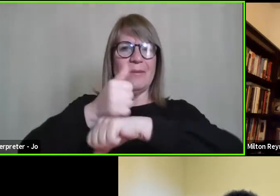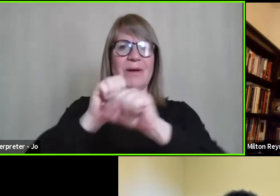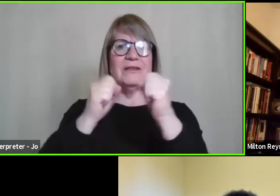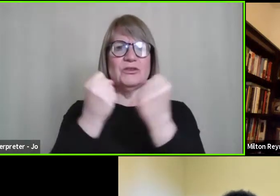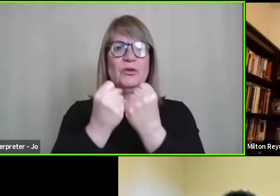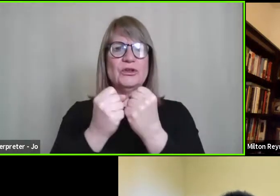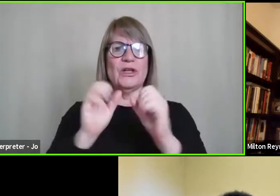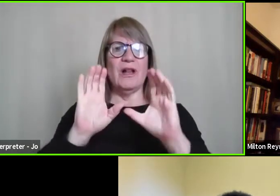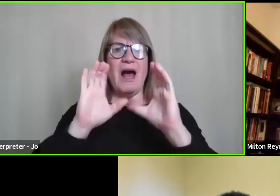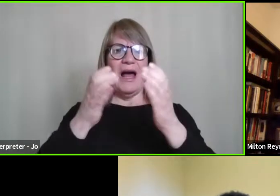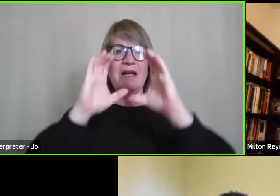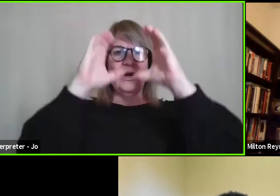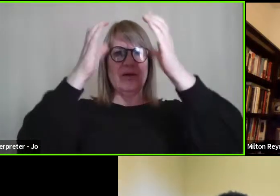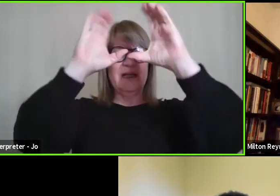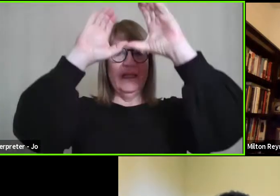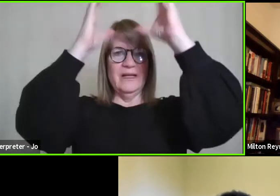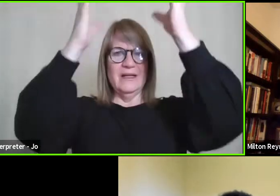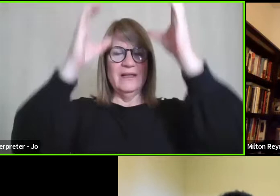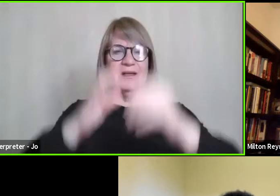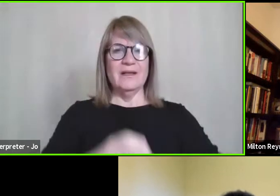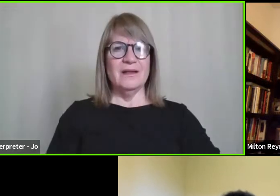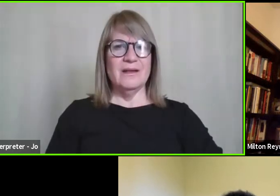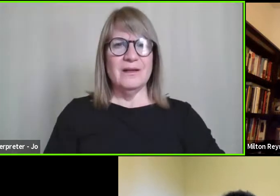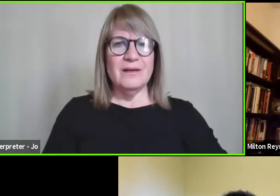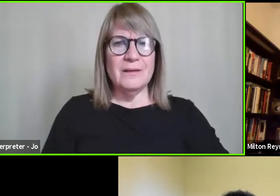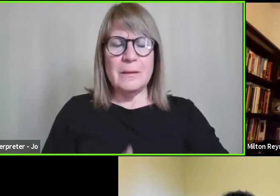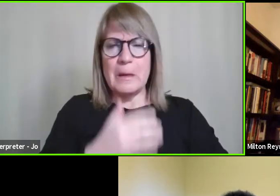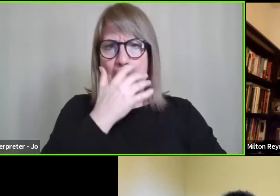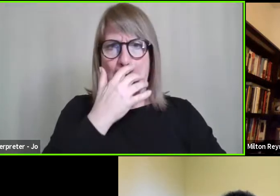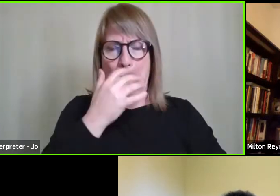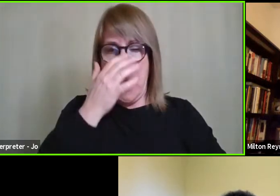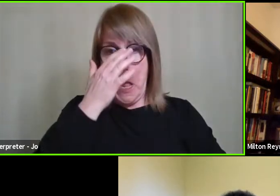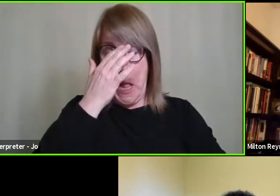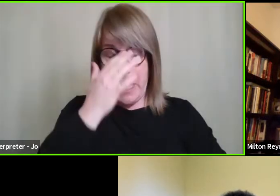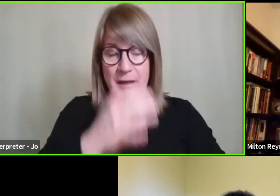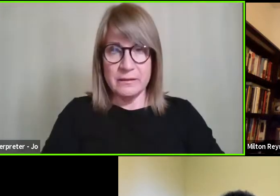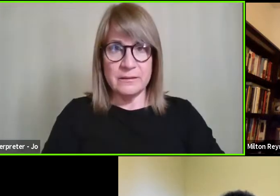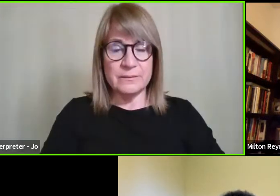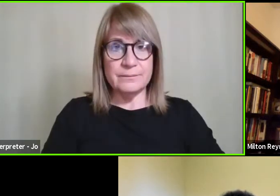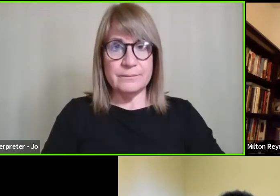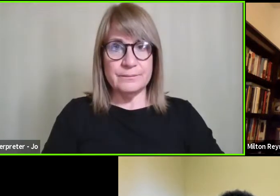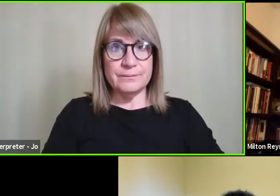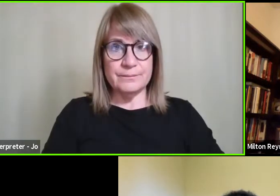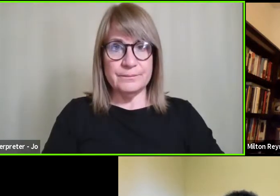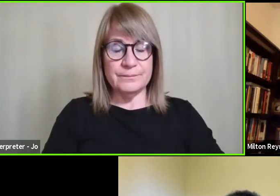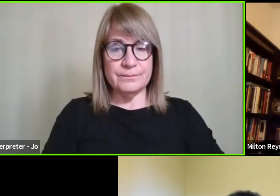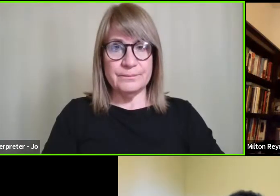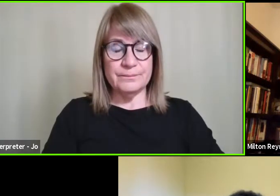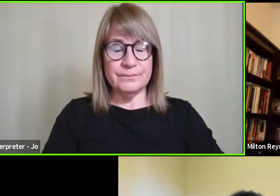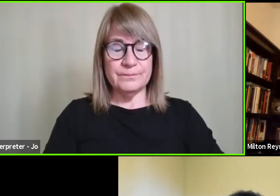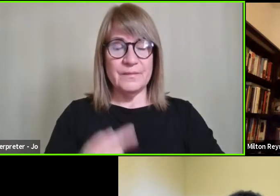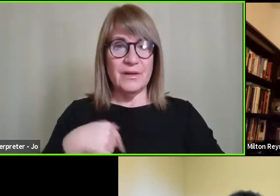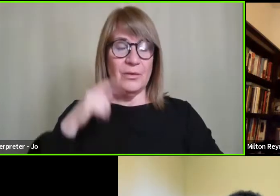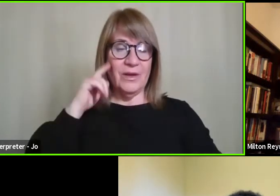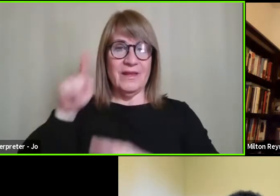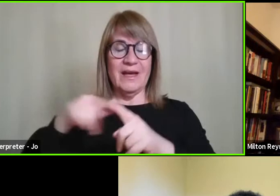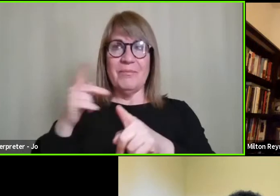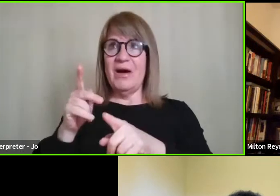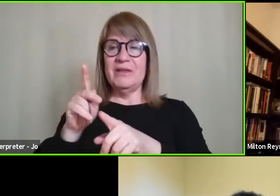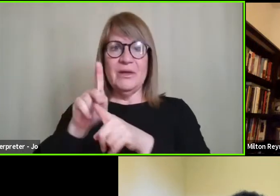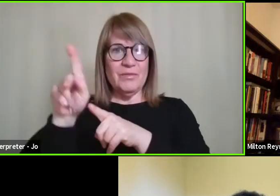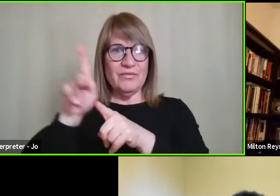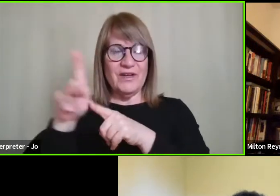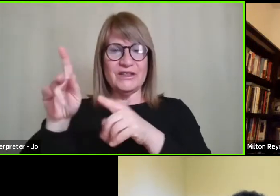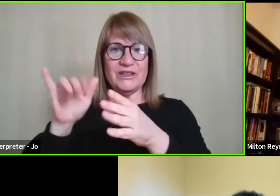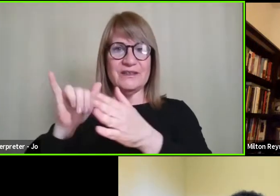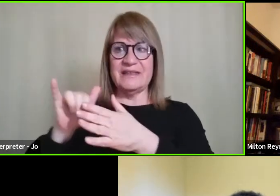we have been kind of um taught to think that those professionals who are who are who are physicians who are scientists who are working